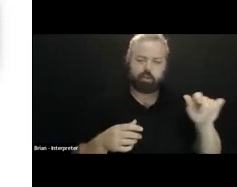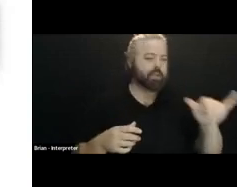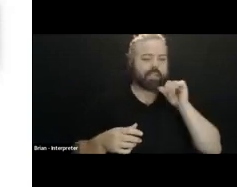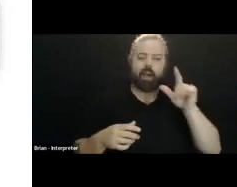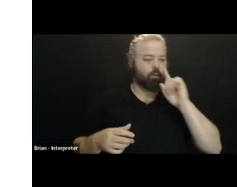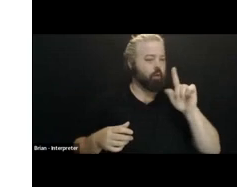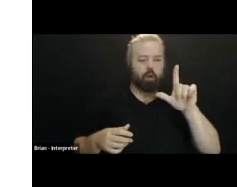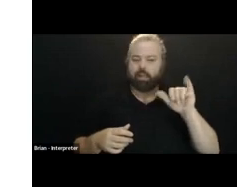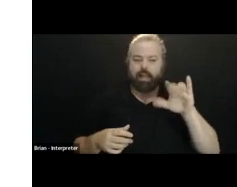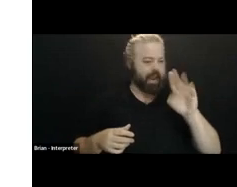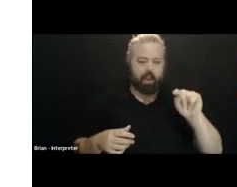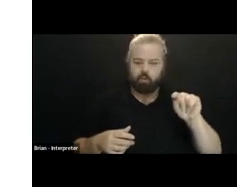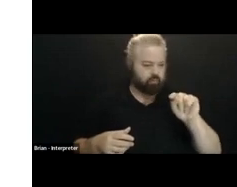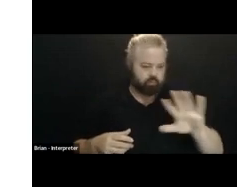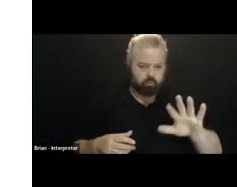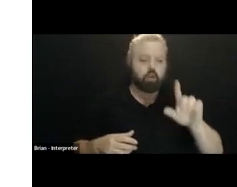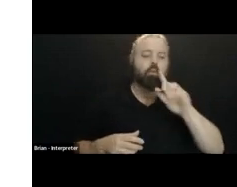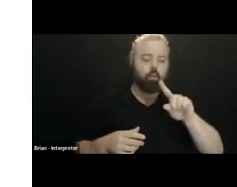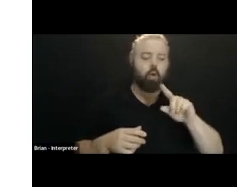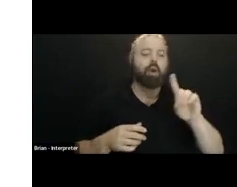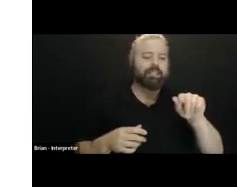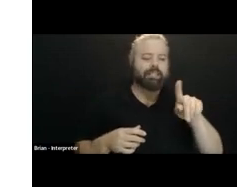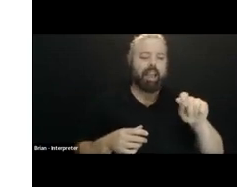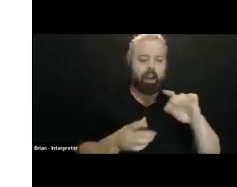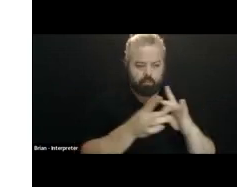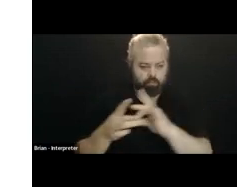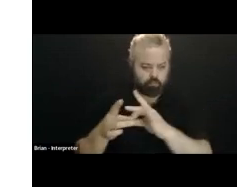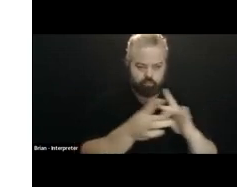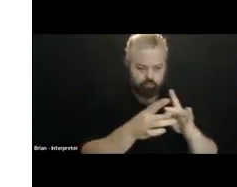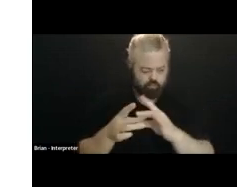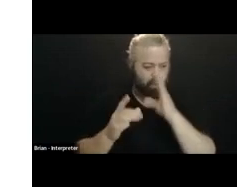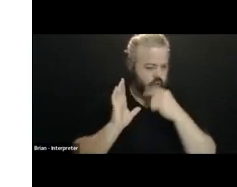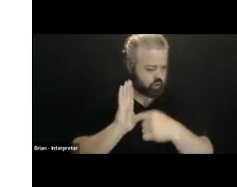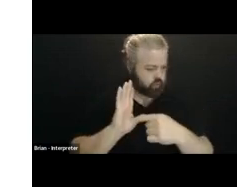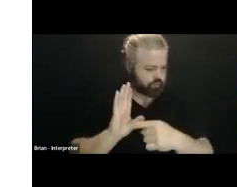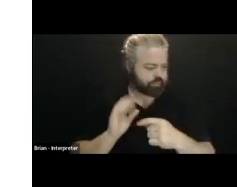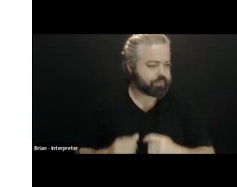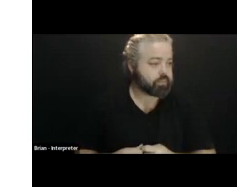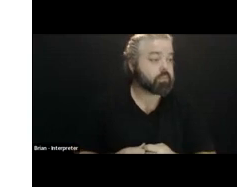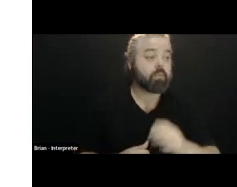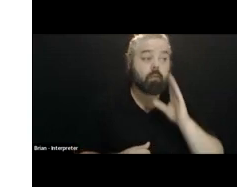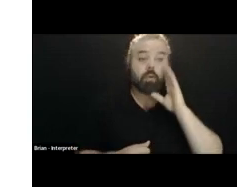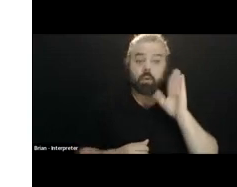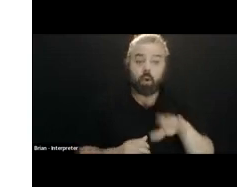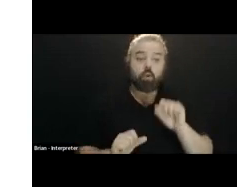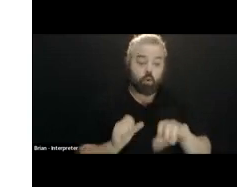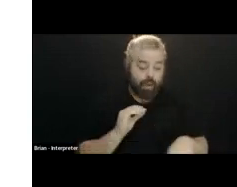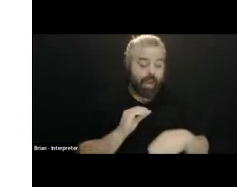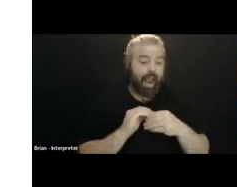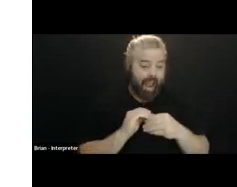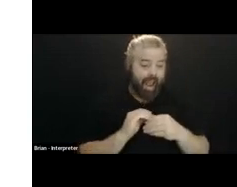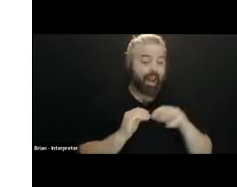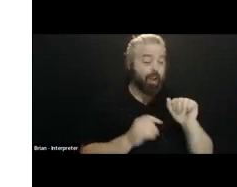purposes. And I'll show you an example of that in a minute. Did you know that you can add alternative text to your